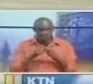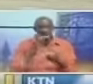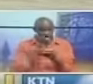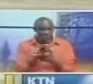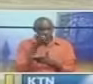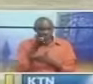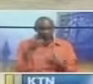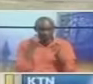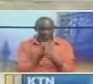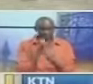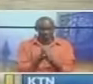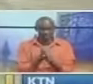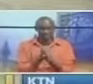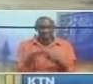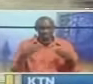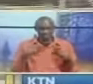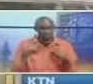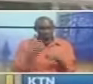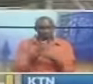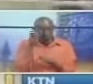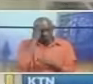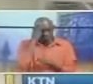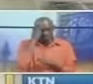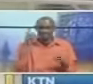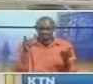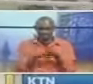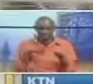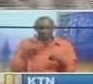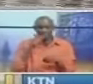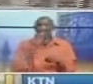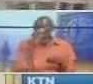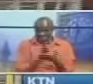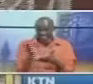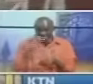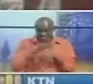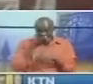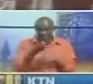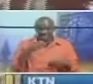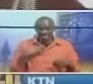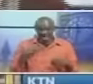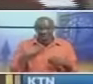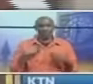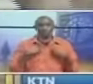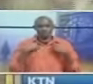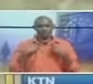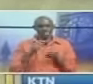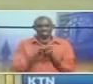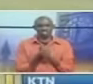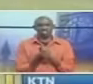D-Day performance is hardly noticeable. Well, except that on the actual day, they put on the ceremonial